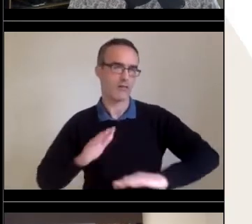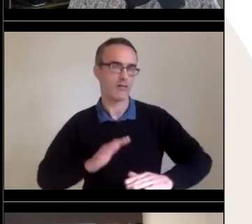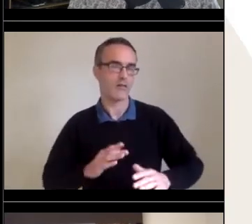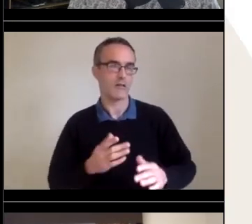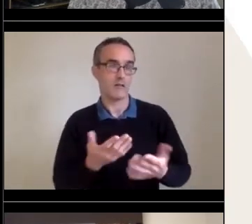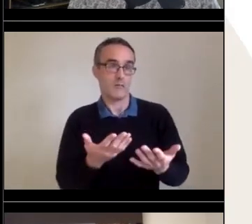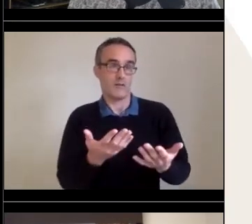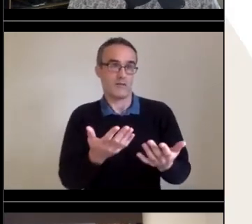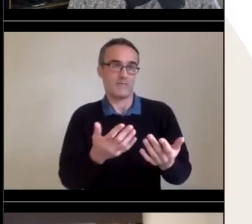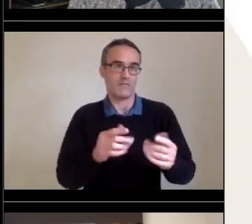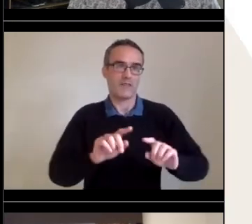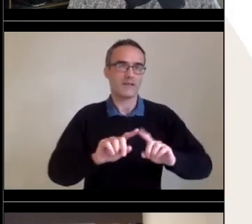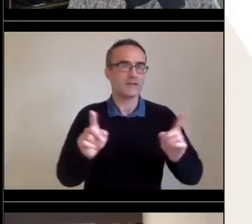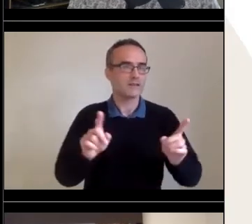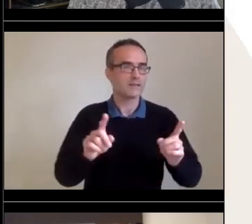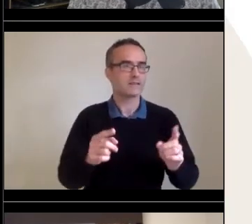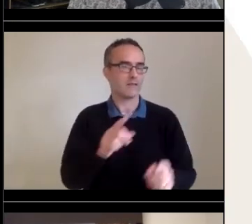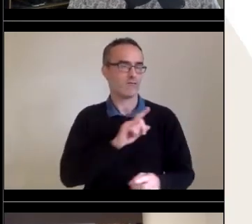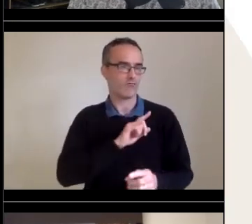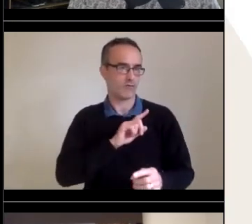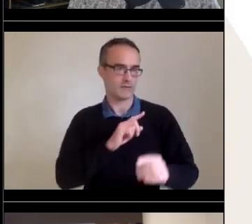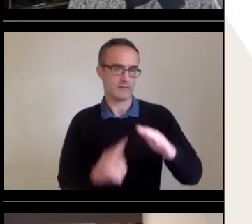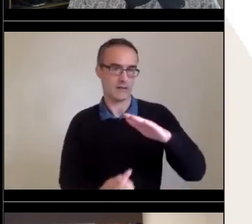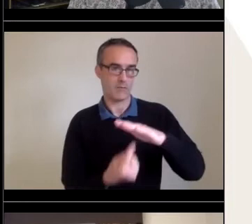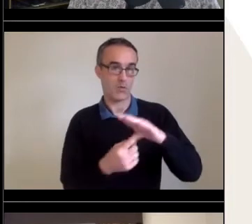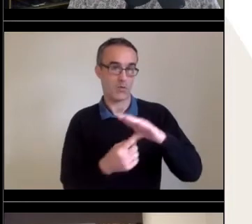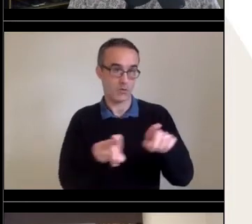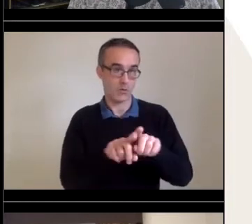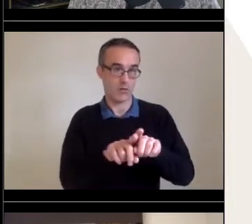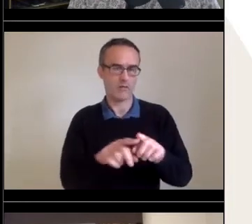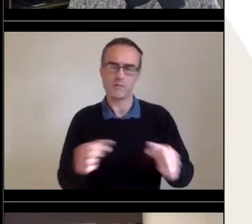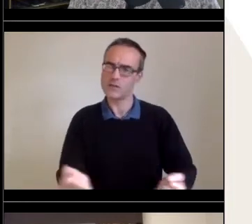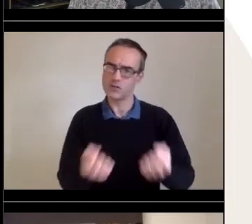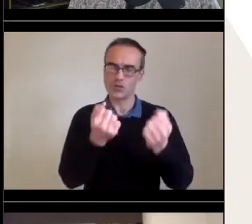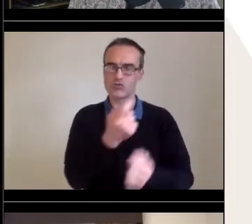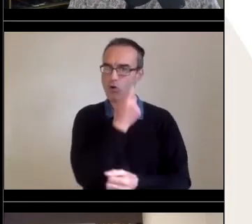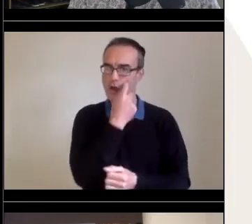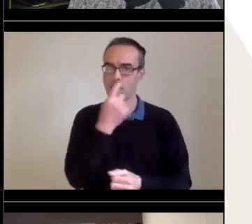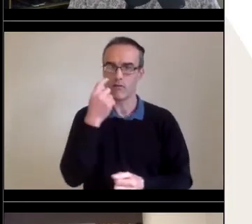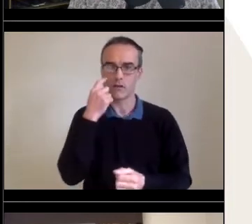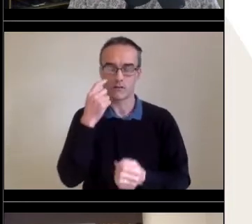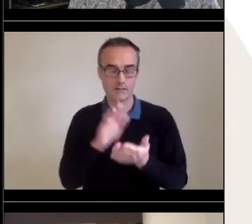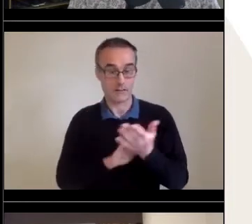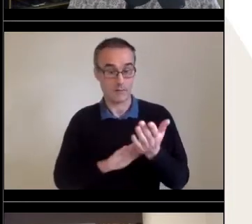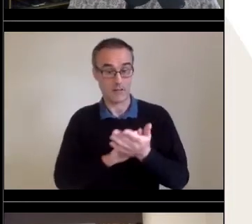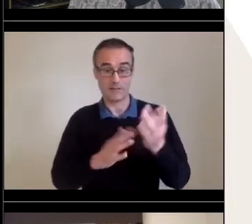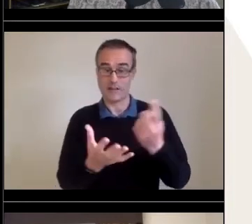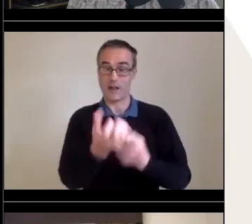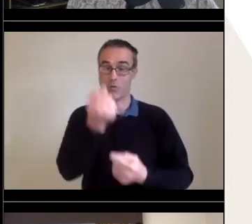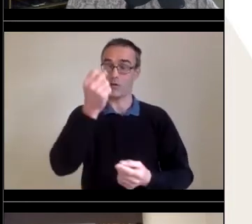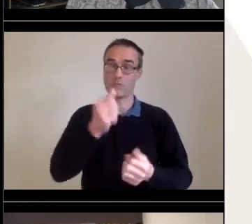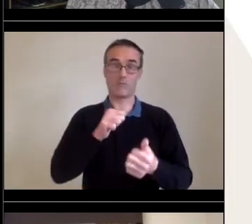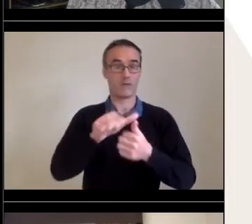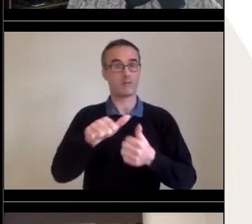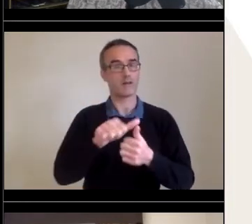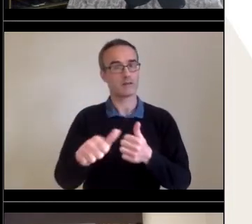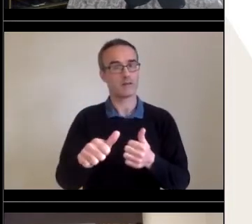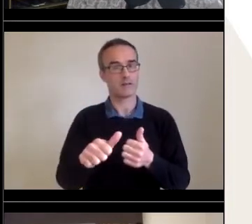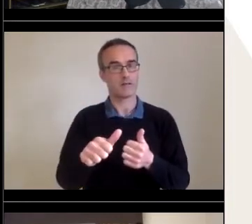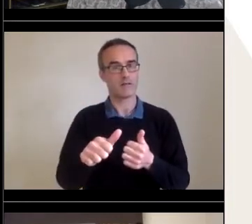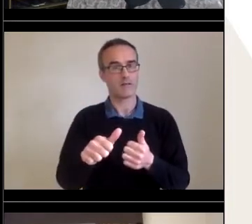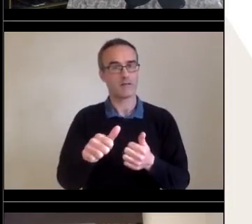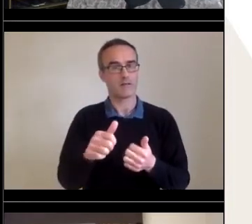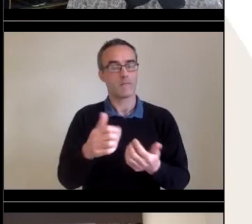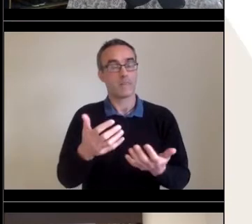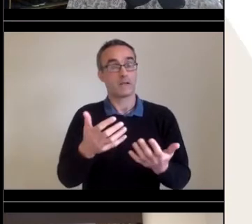important, but there is now such strong evidence that really this leads to better outcomes, and I think continuing to bring that forward